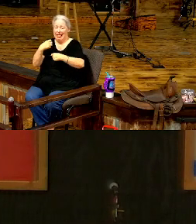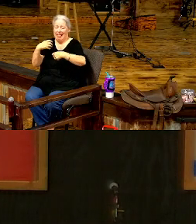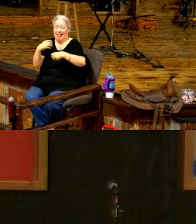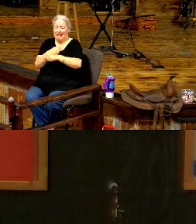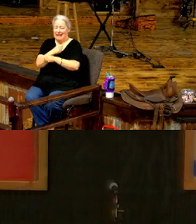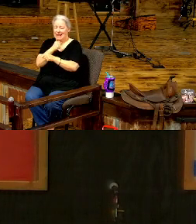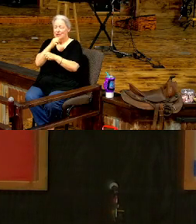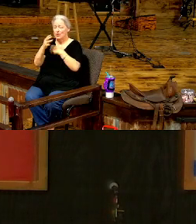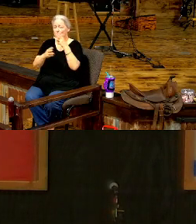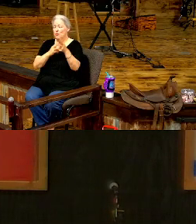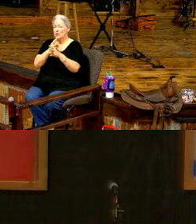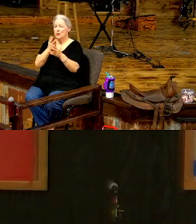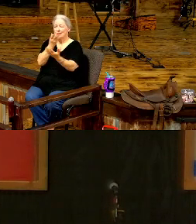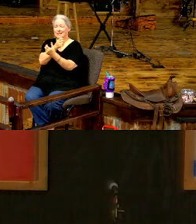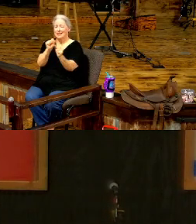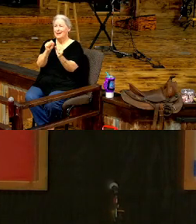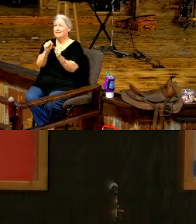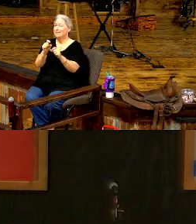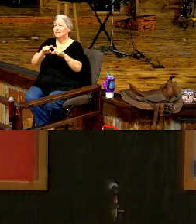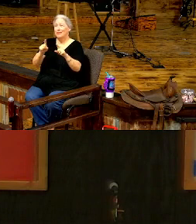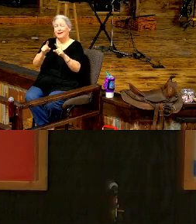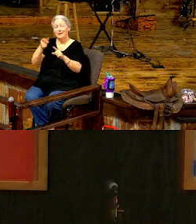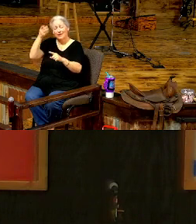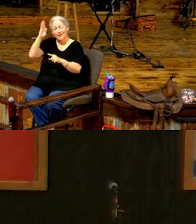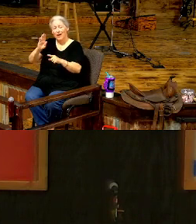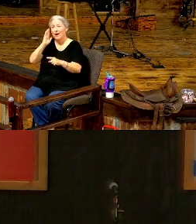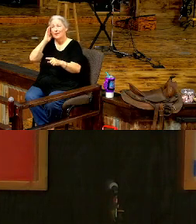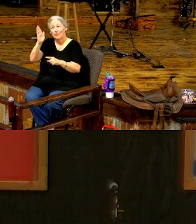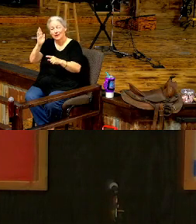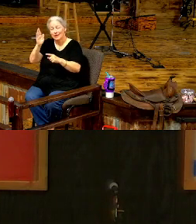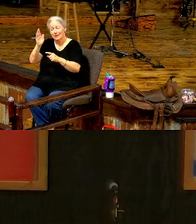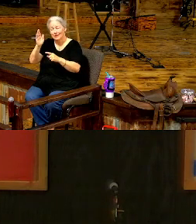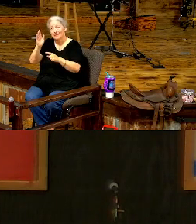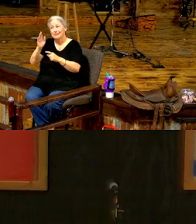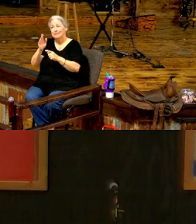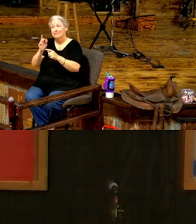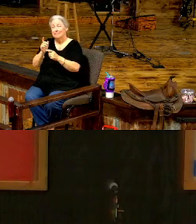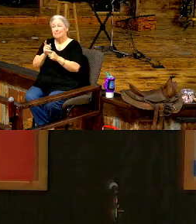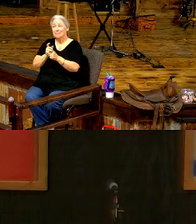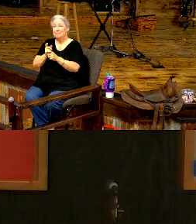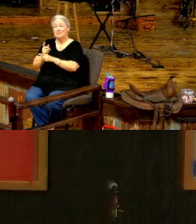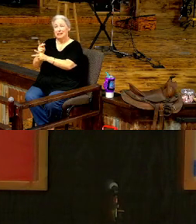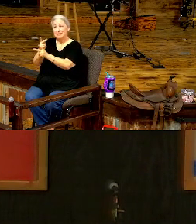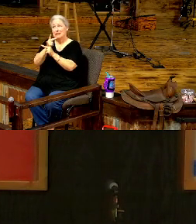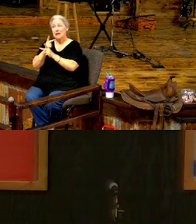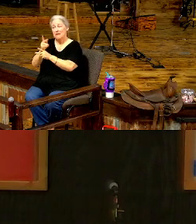He'll take care of that if we'll take care of one another.